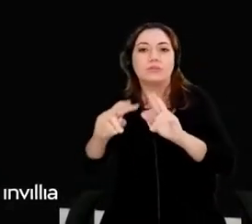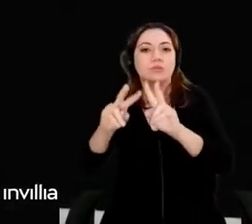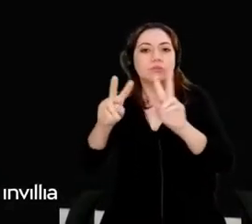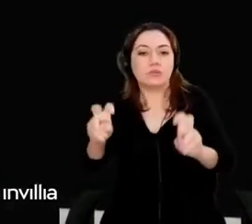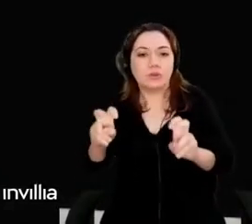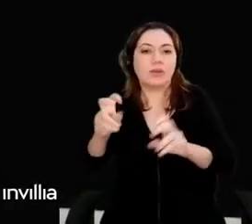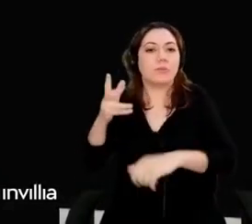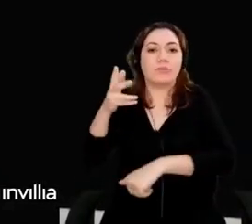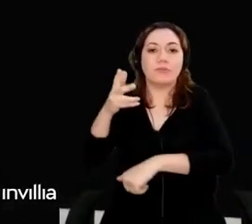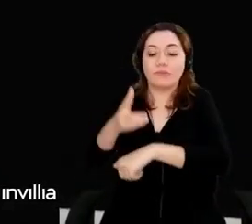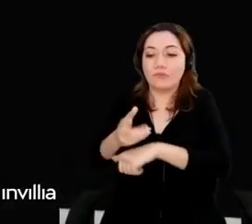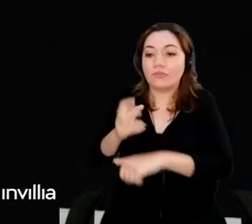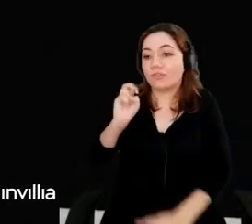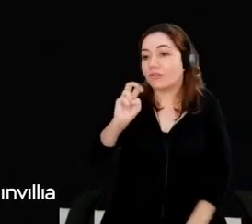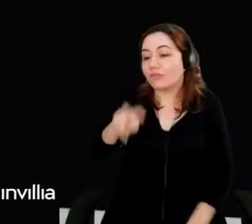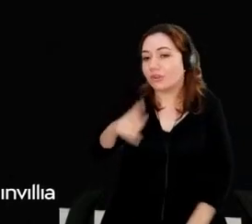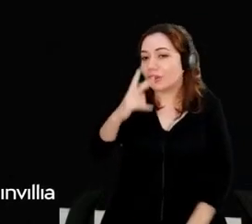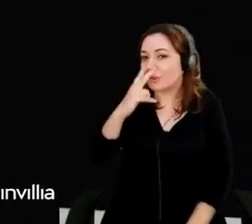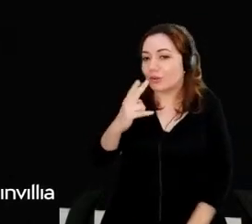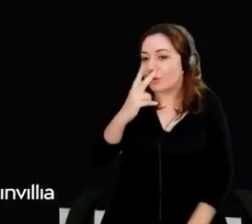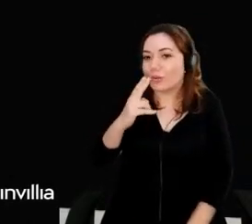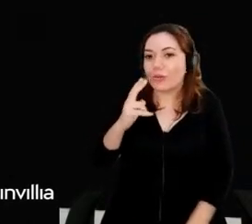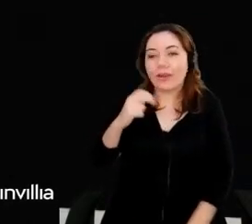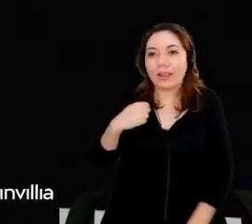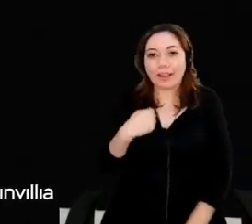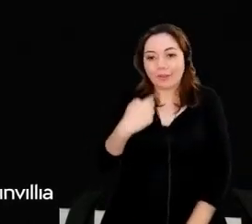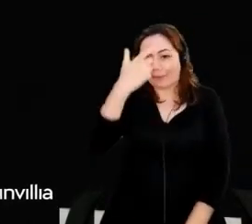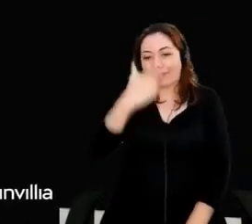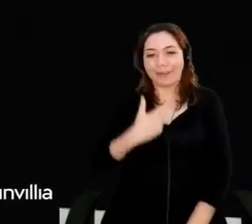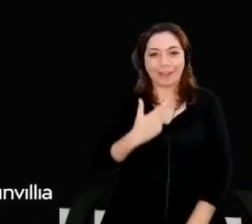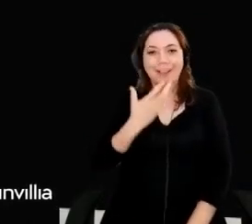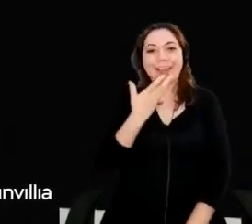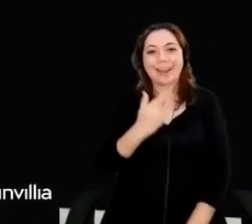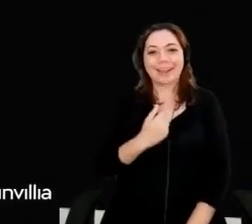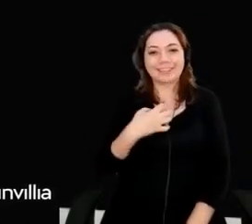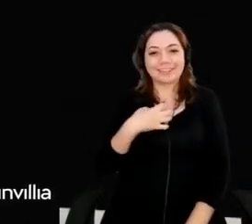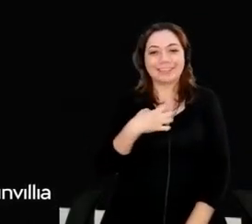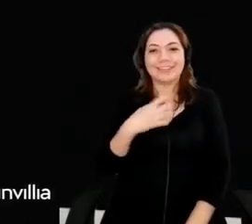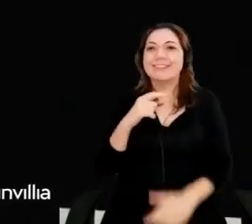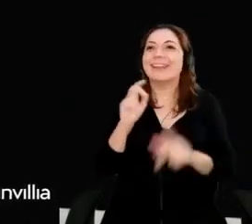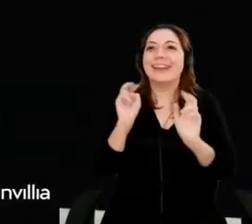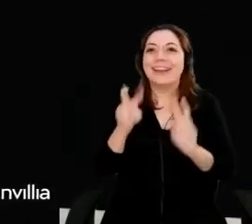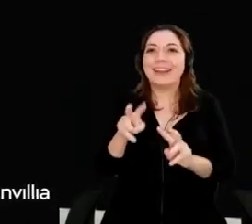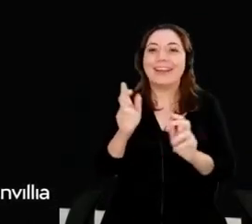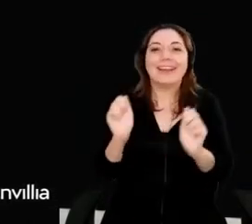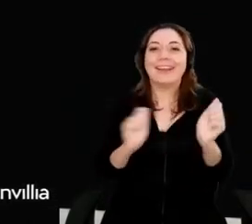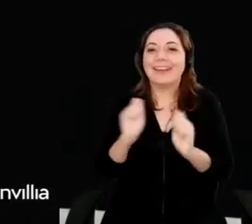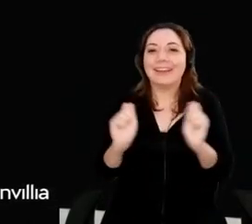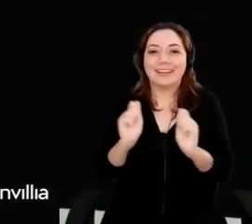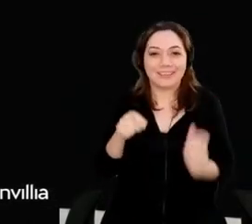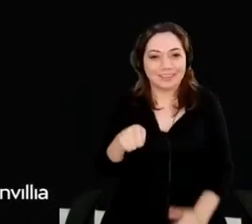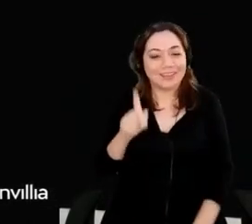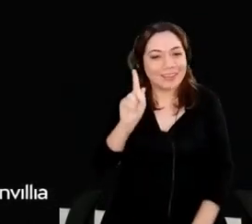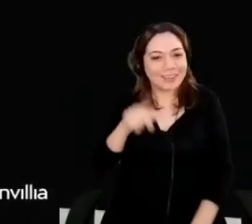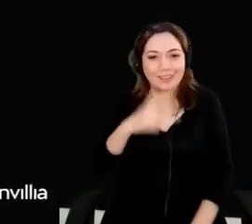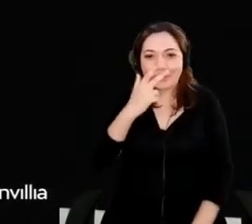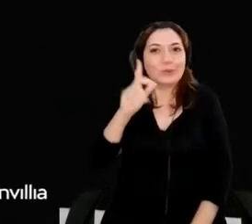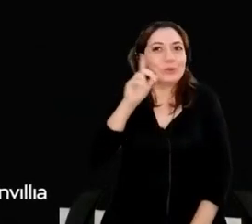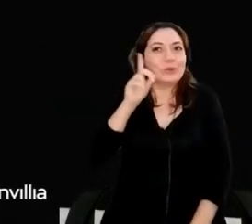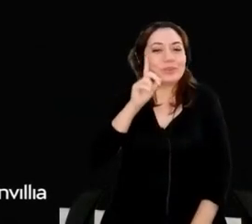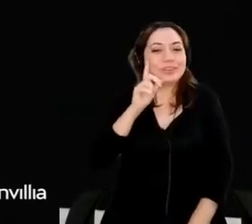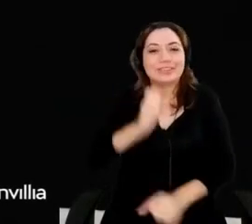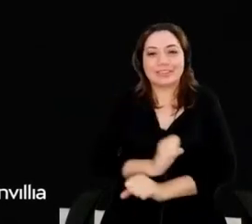child, excited. It is like being a child again every day, isn't it? Waking up with